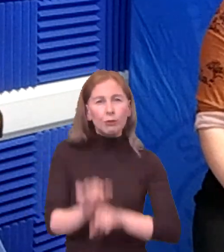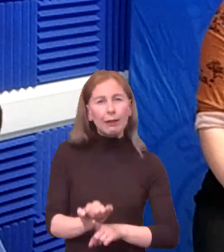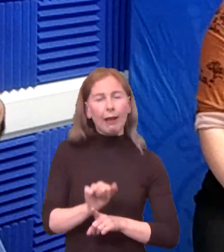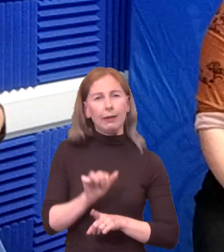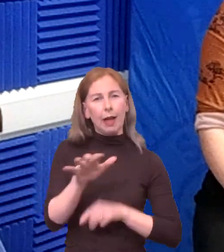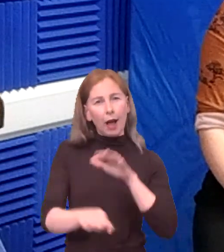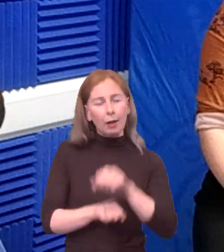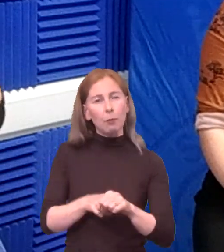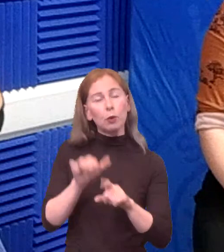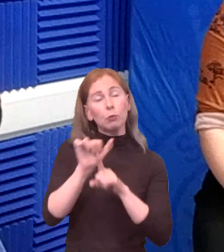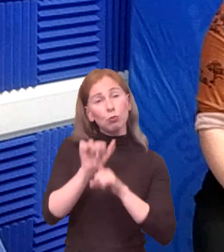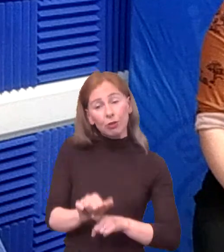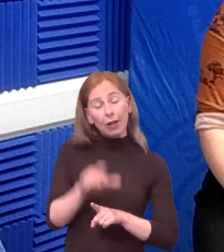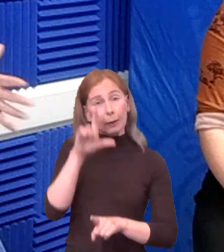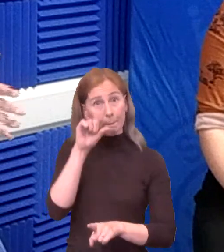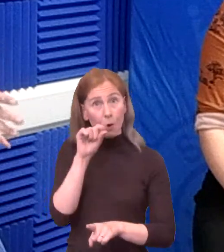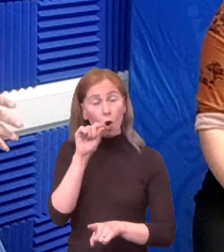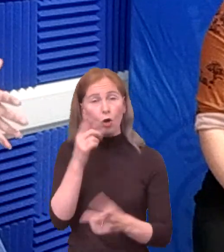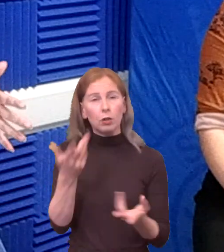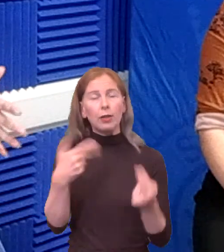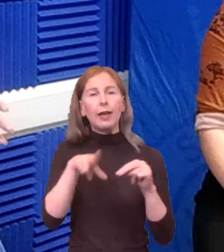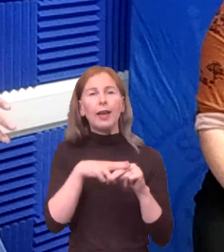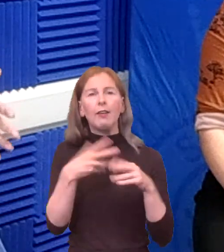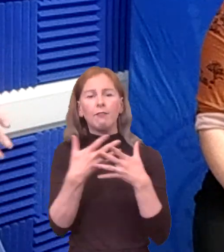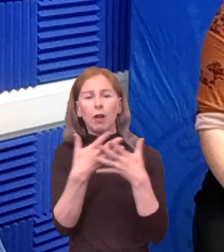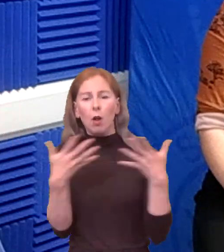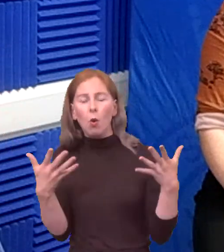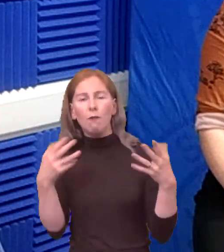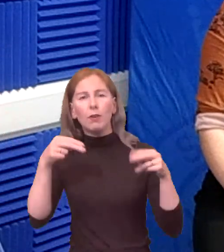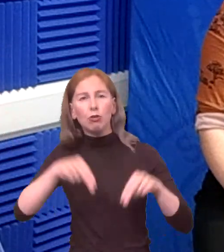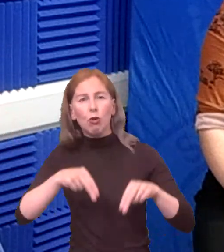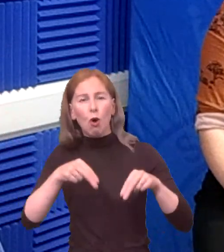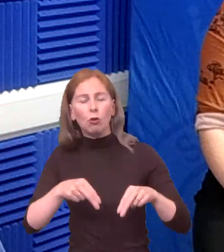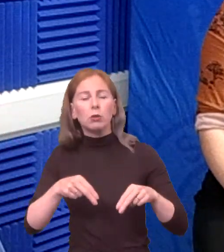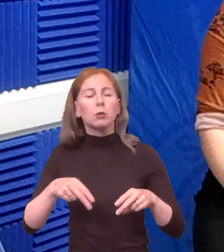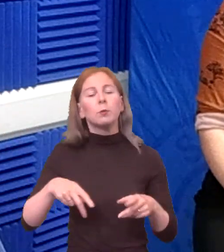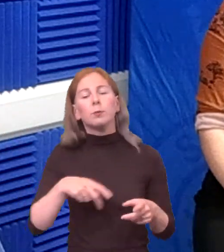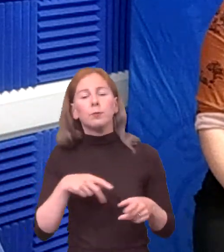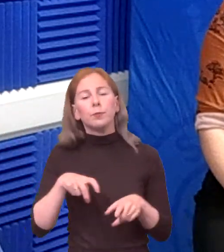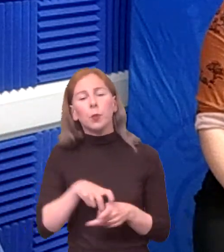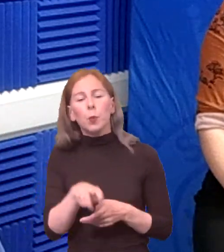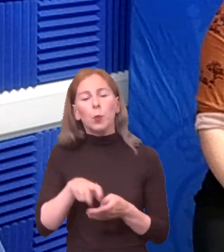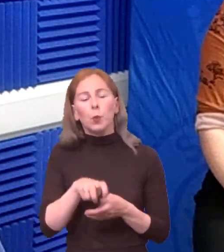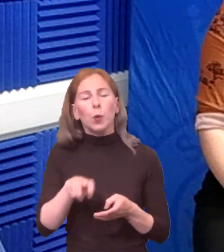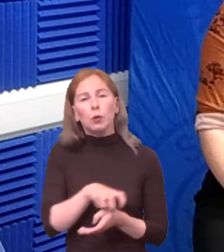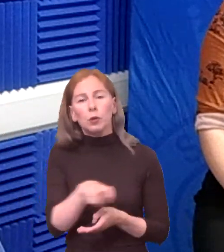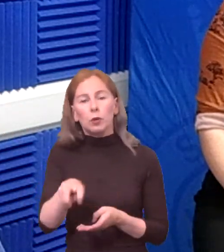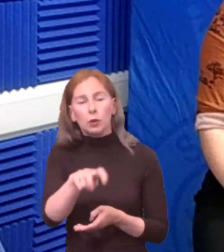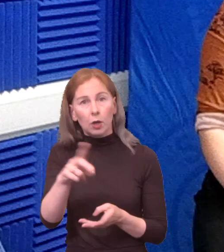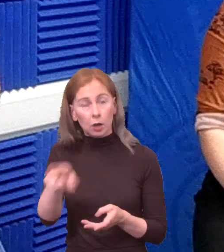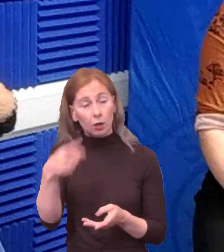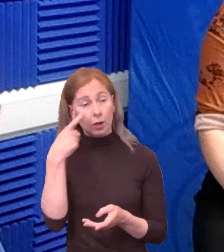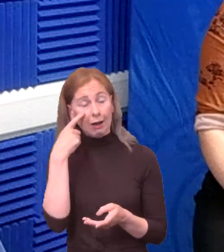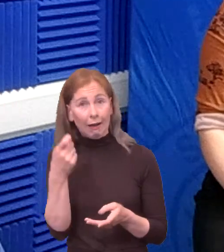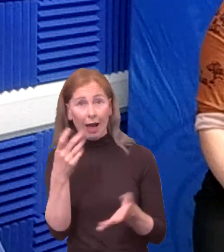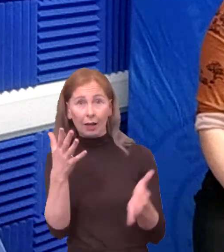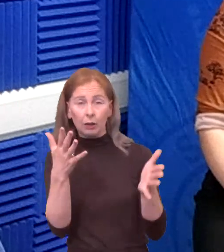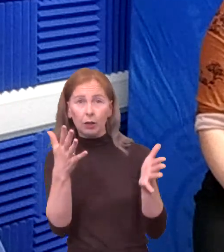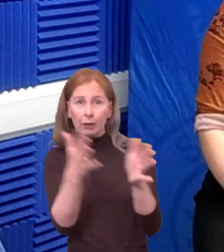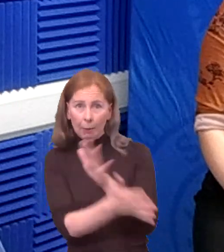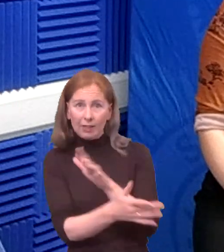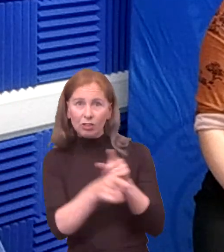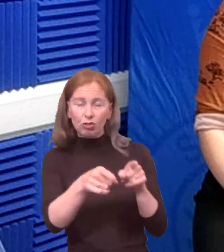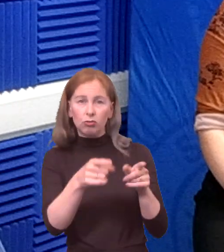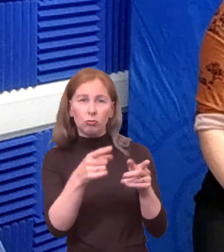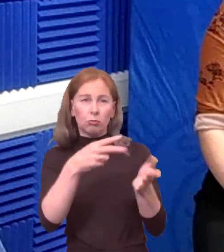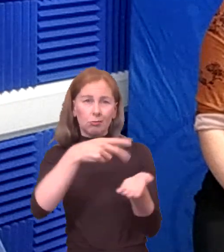is heavily walked, or where a dog may walk off lead, that can really disturb those birds and have a negative impact